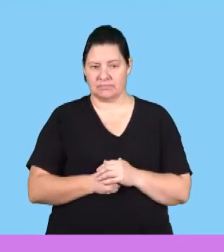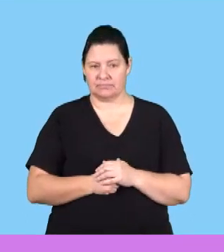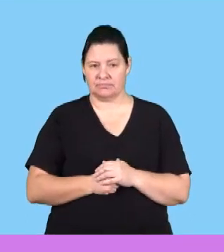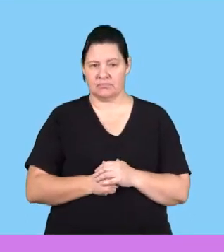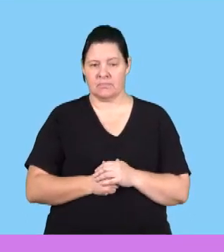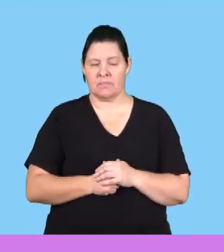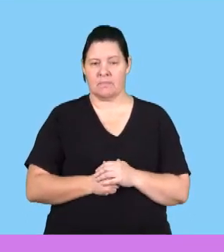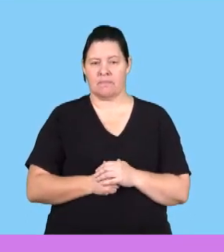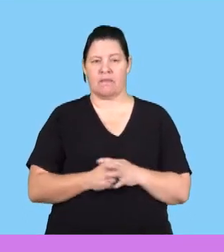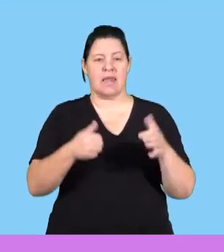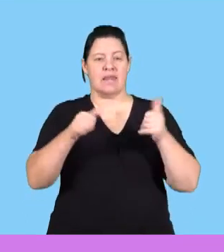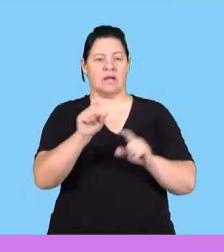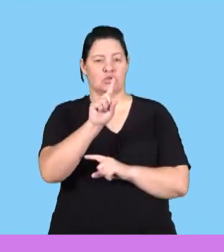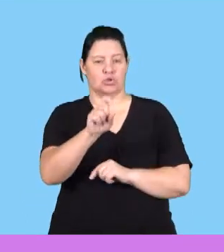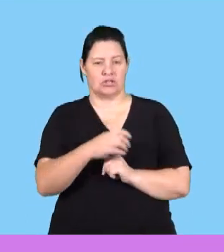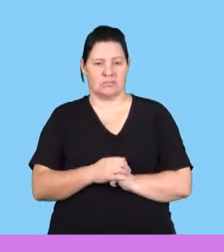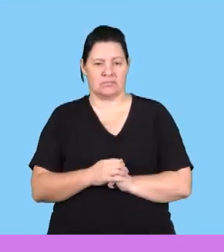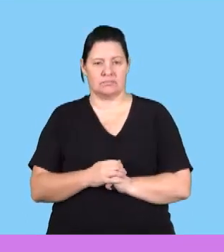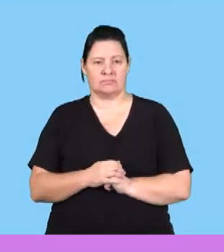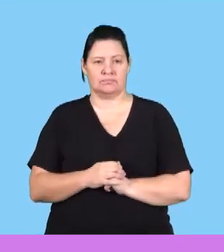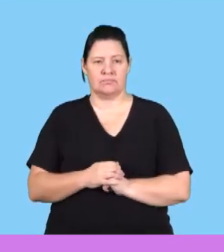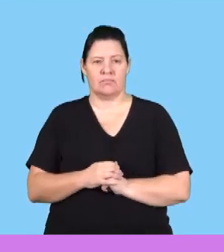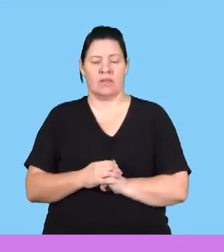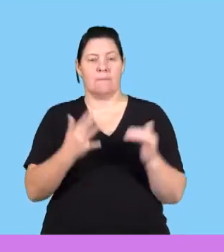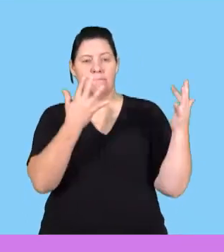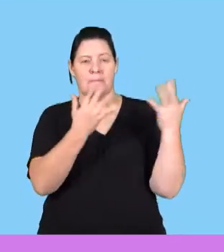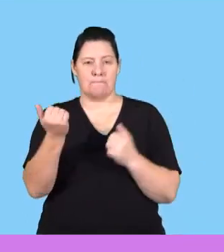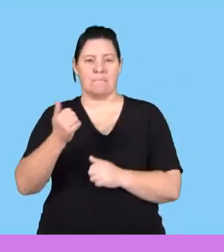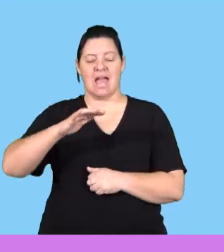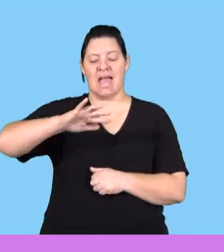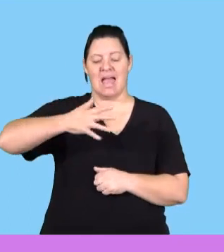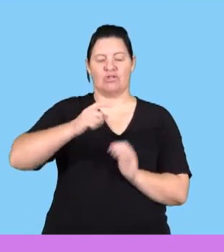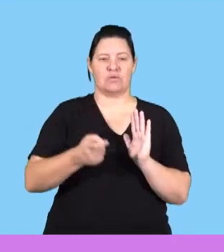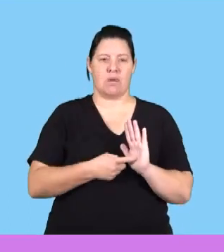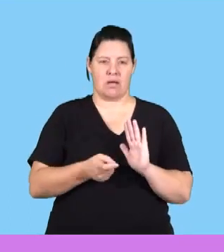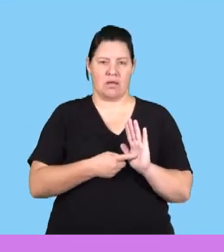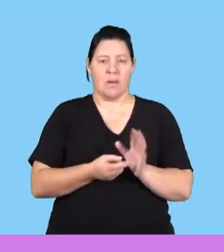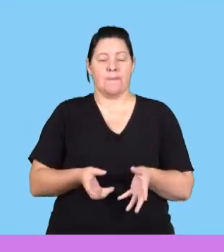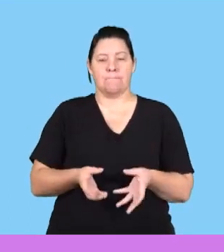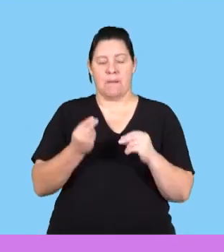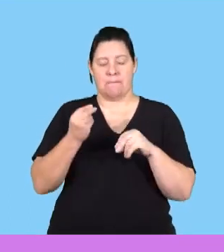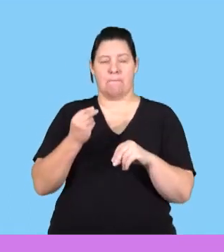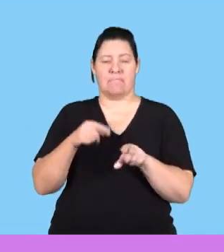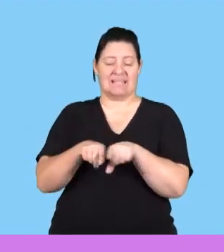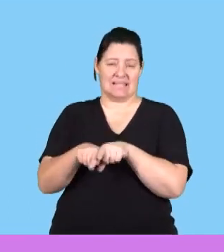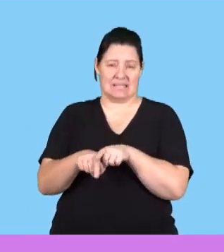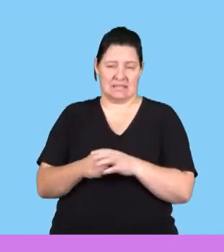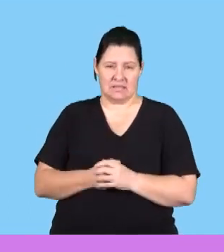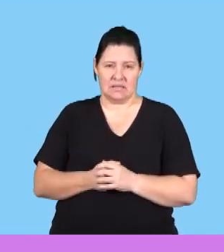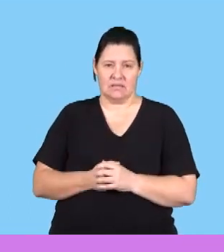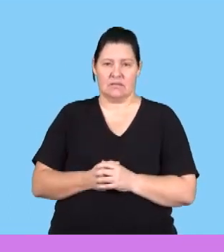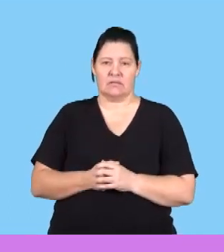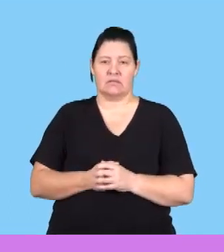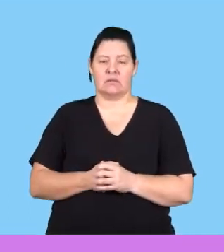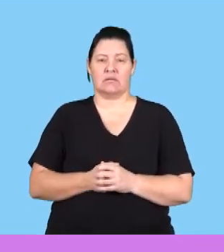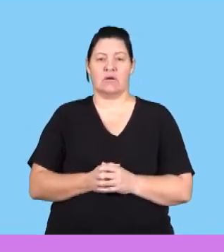I hope that makes sense. All right, let's look at our next question. Right, it says here, calculate the average mark obtained for the